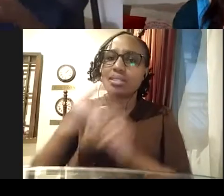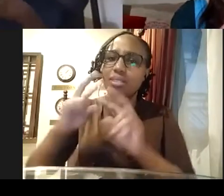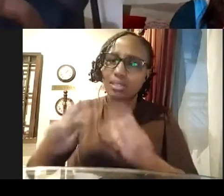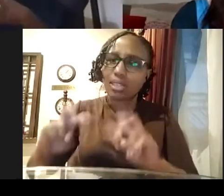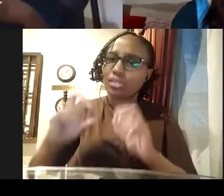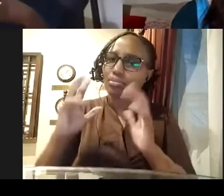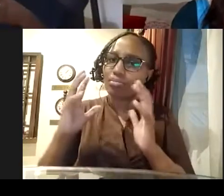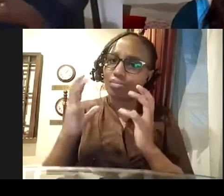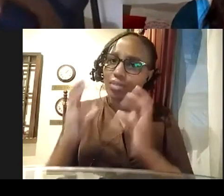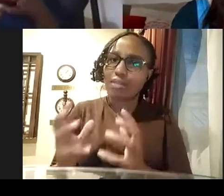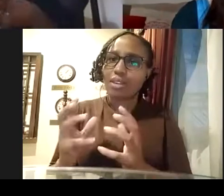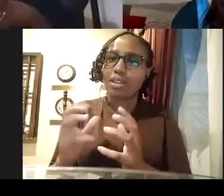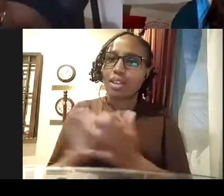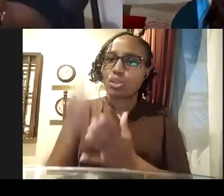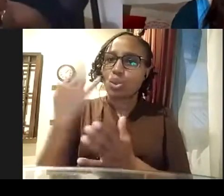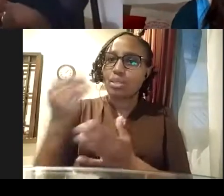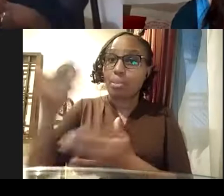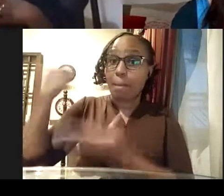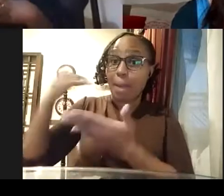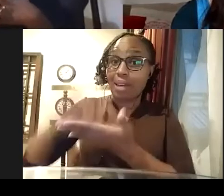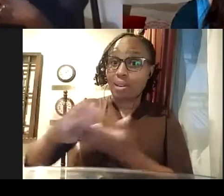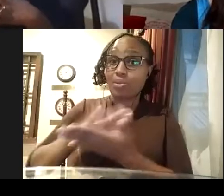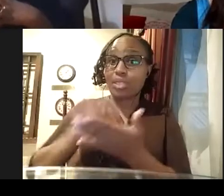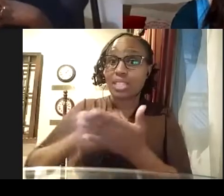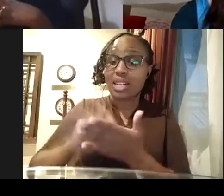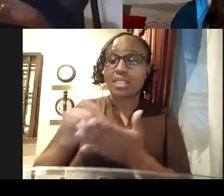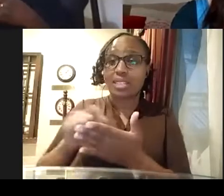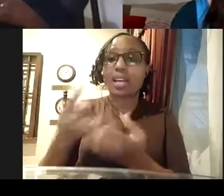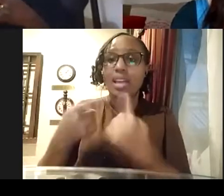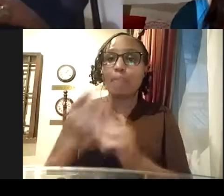my background as a journalist really came through for me, because I didn't want